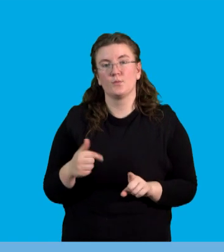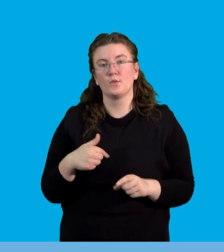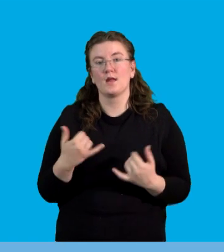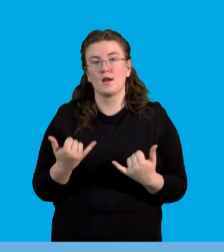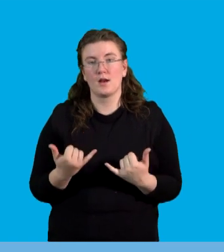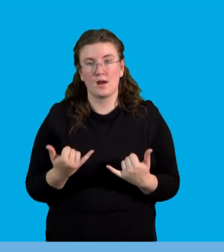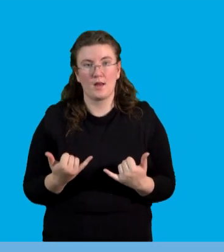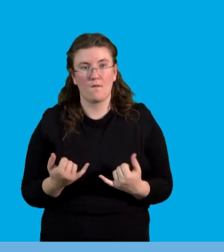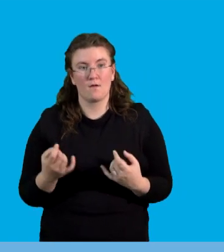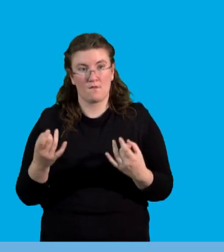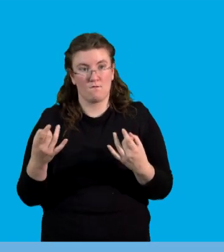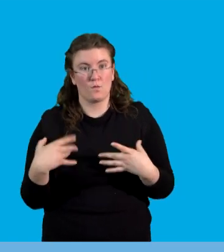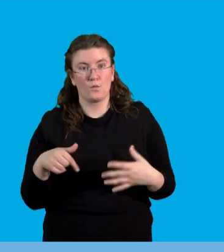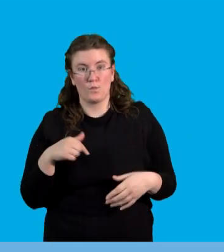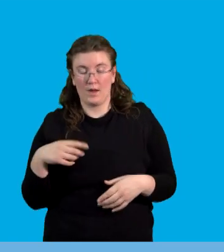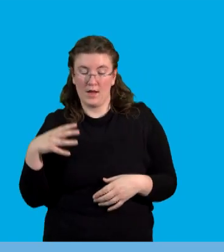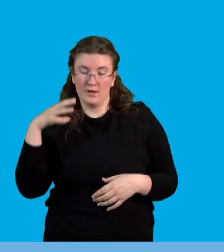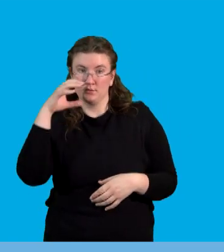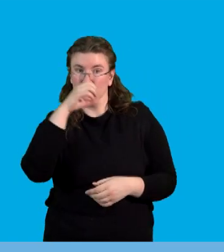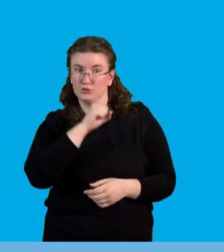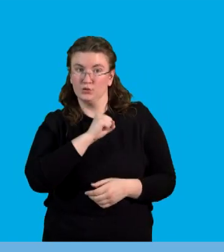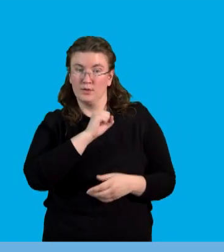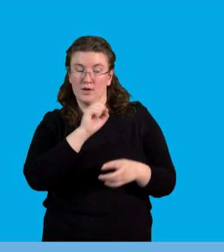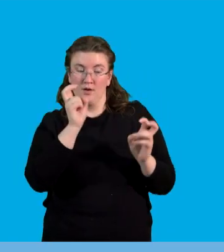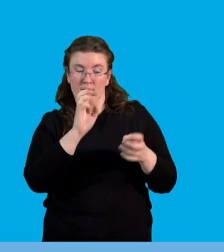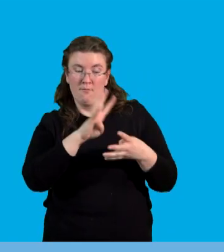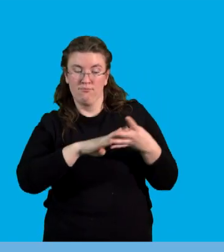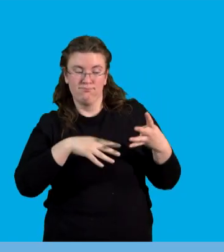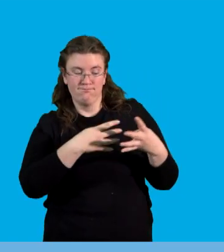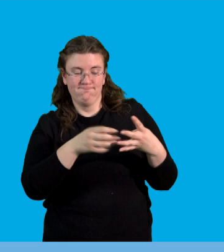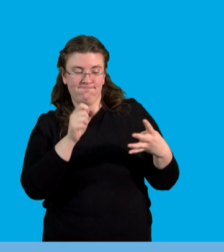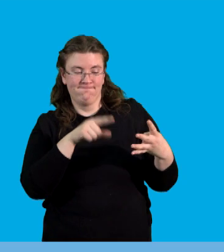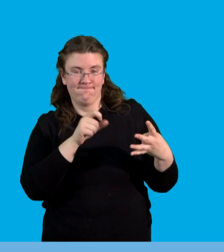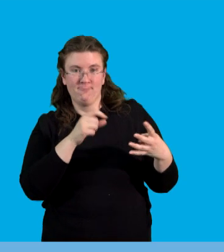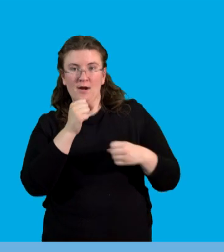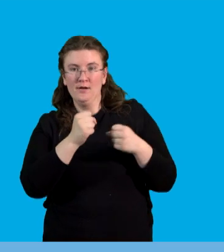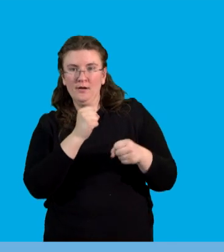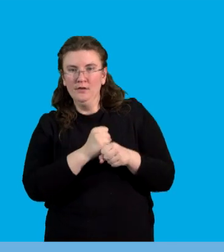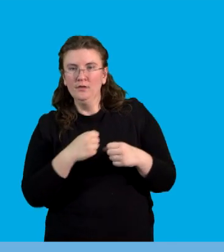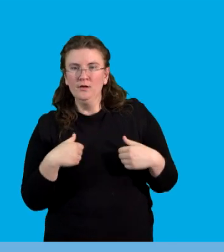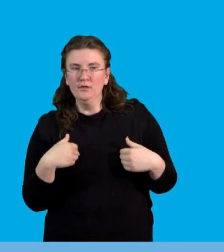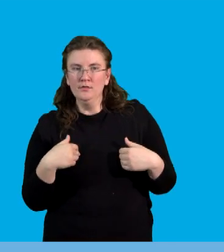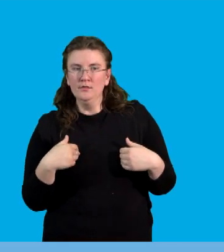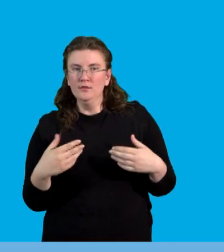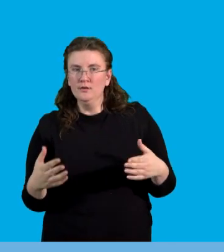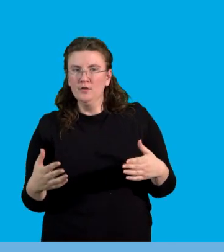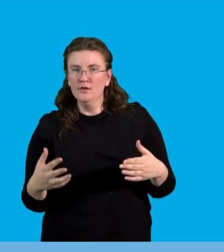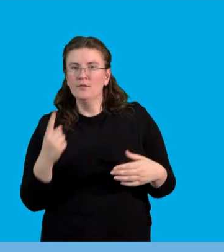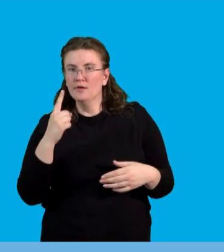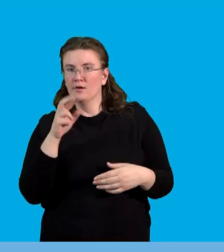equation, we are now told that we need to assume that the electricity tariff at the start of the year was